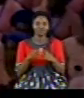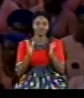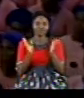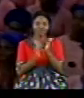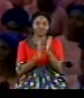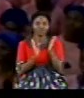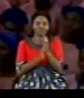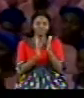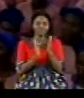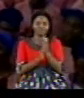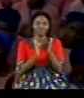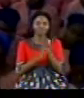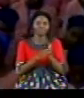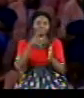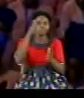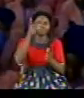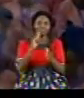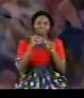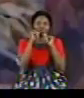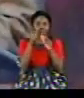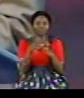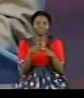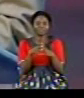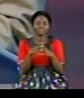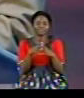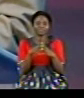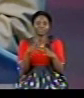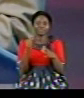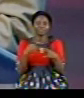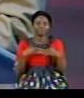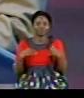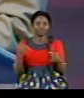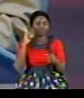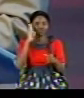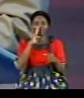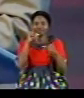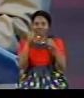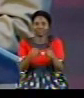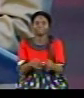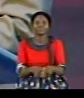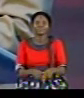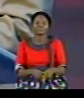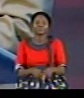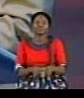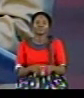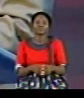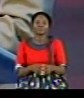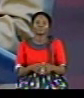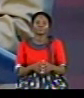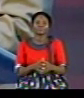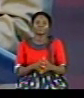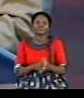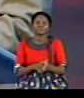God bless you. Your healing is permanent. The next testifier.